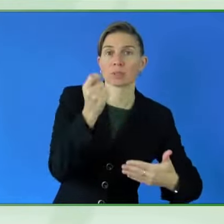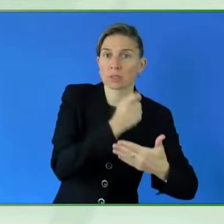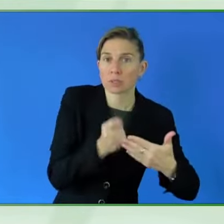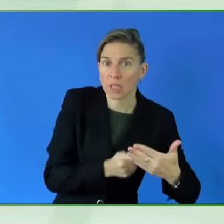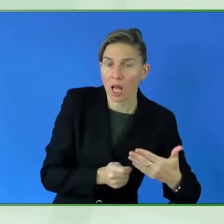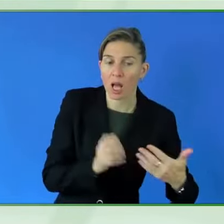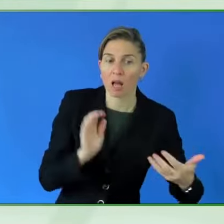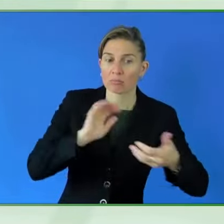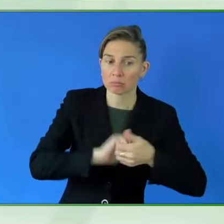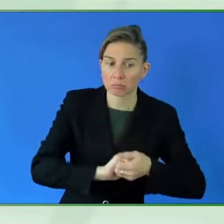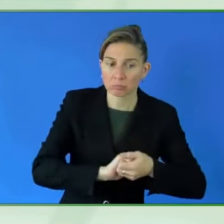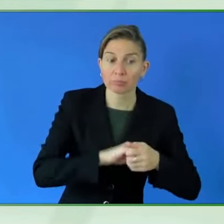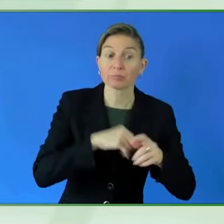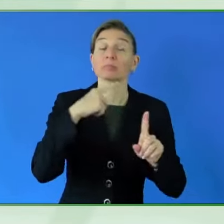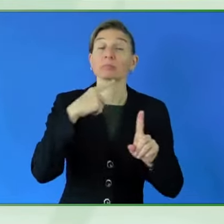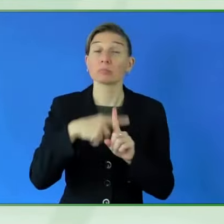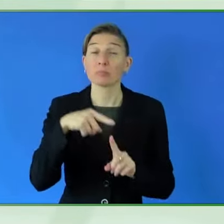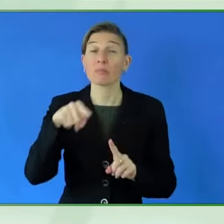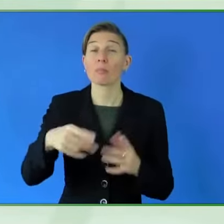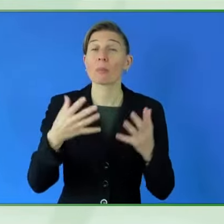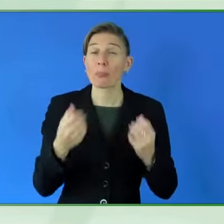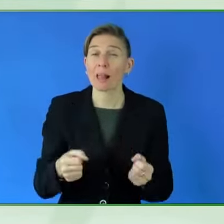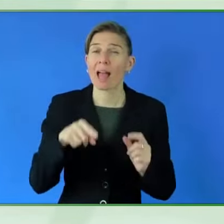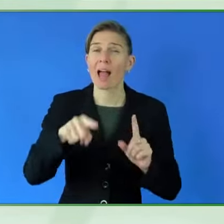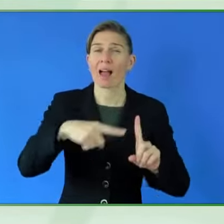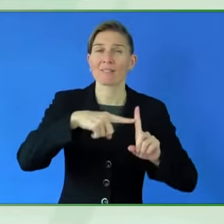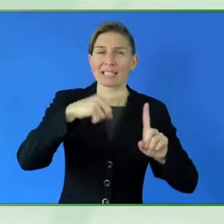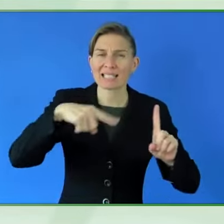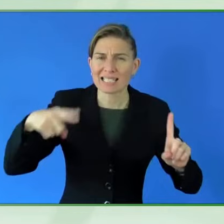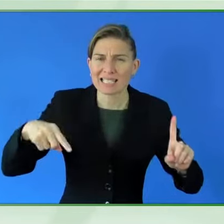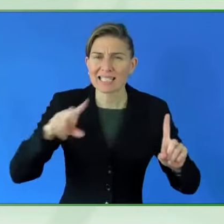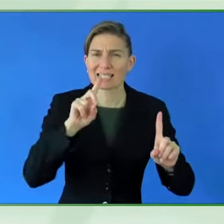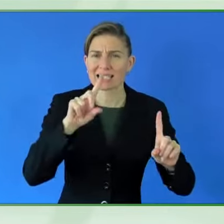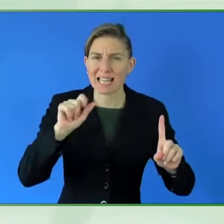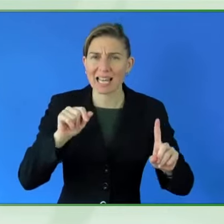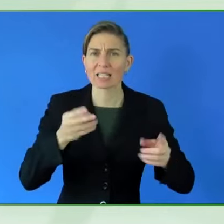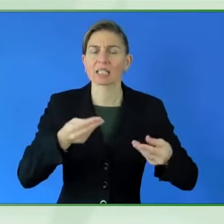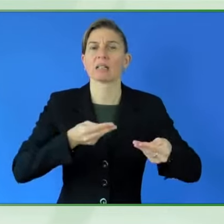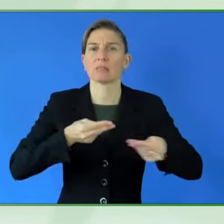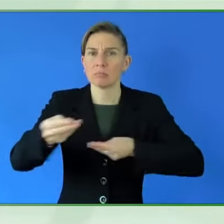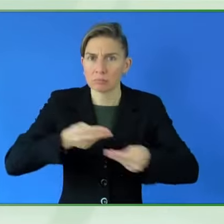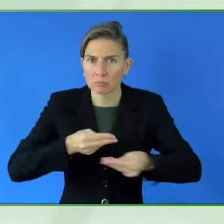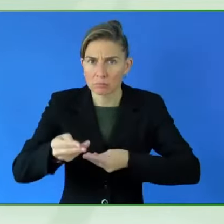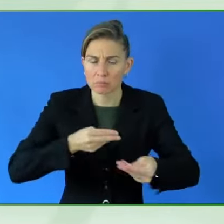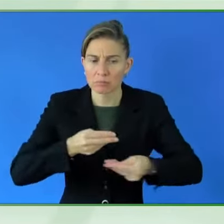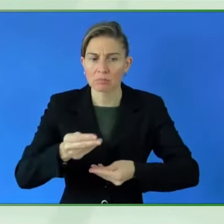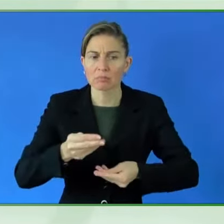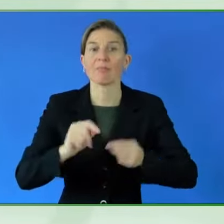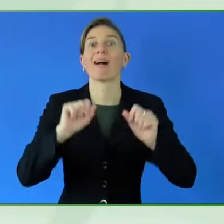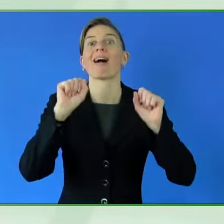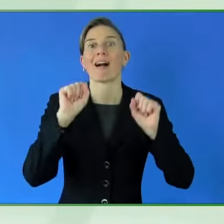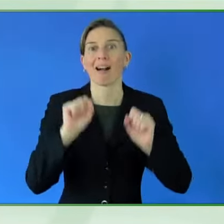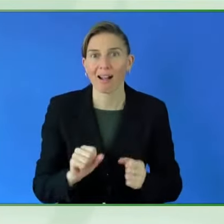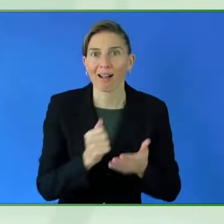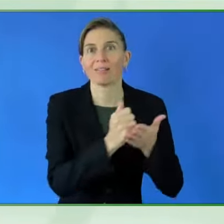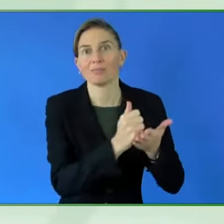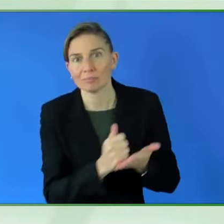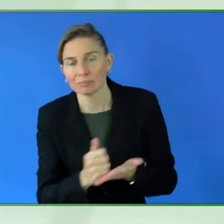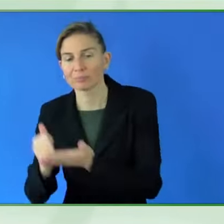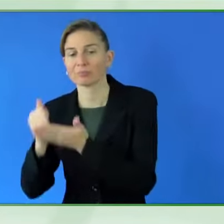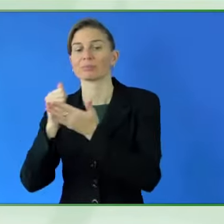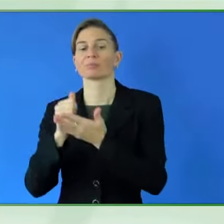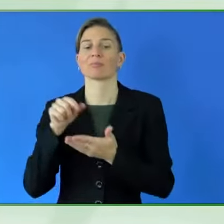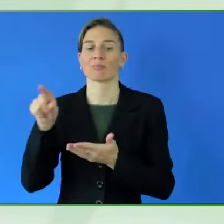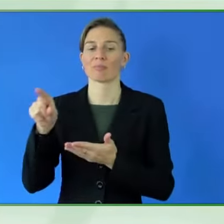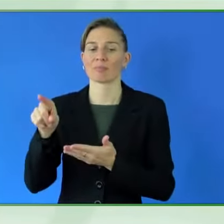with data formats and shared data infrastructure to support the adoption of standardized data practices. And that was kind